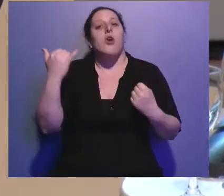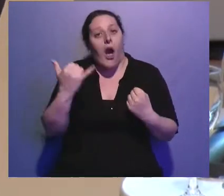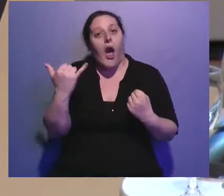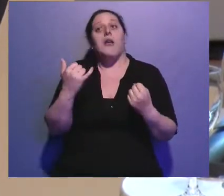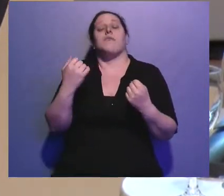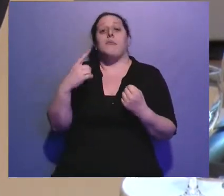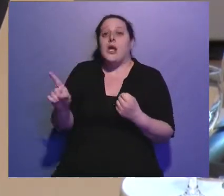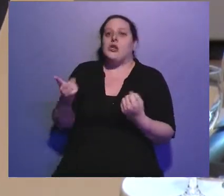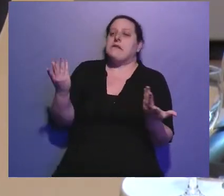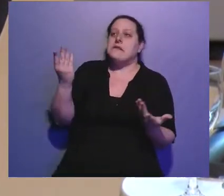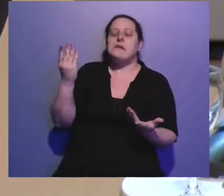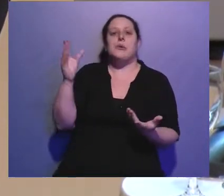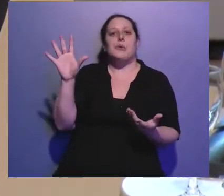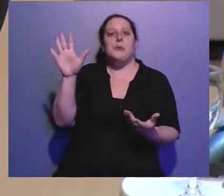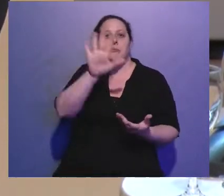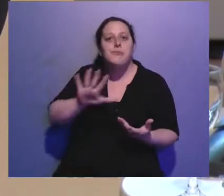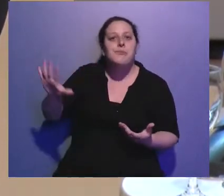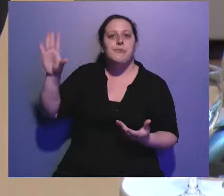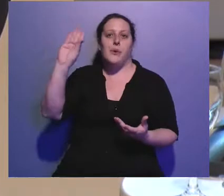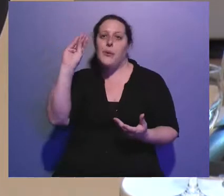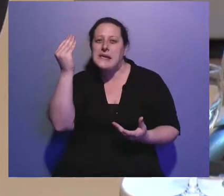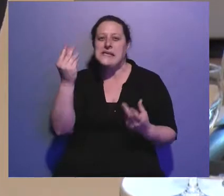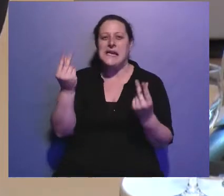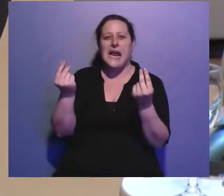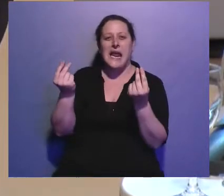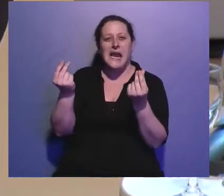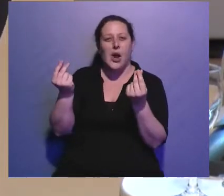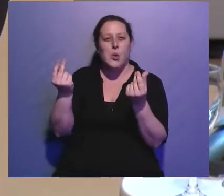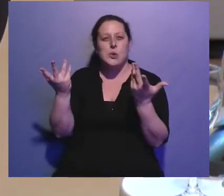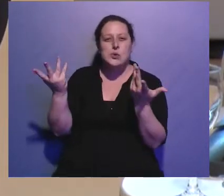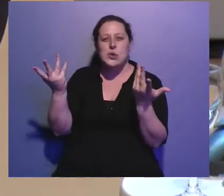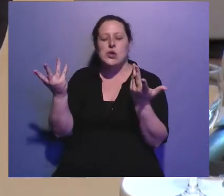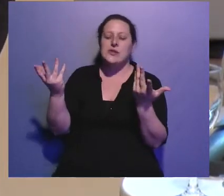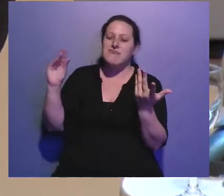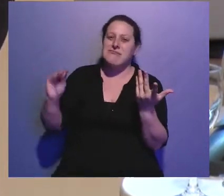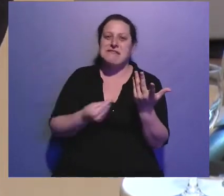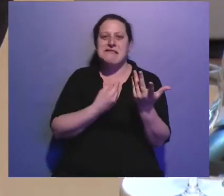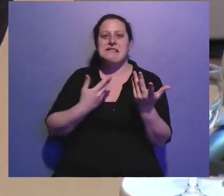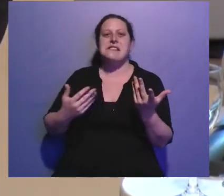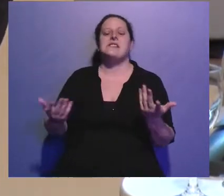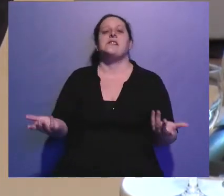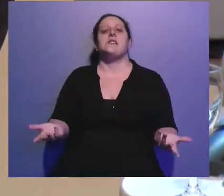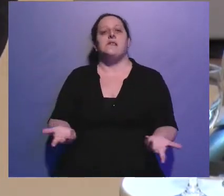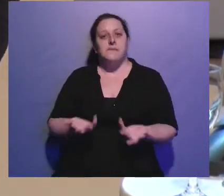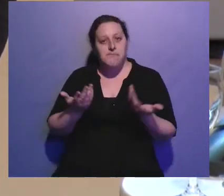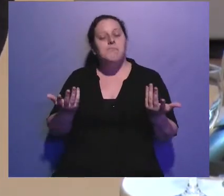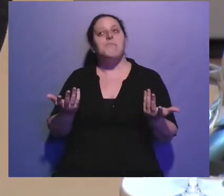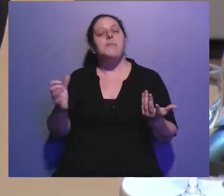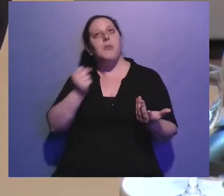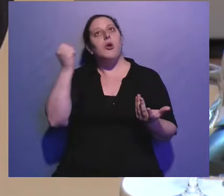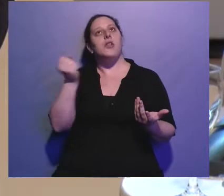services. We make a lot of efforts, but the shortage of resources renders